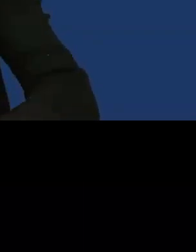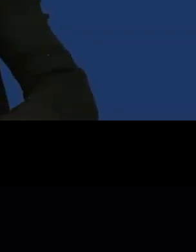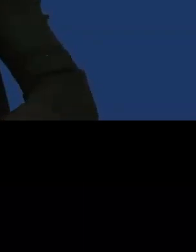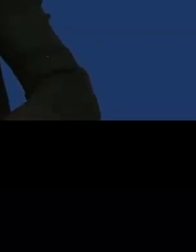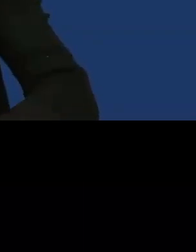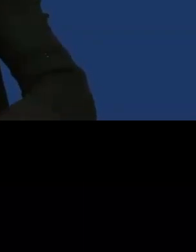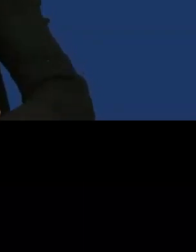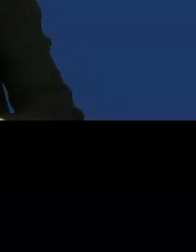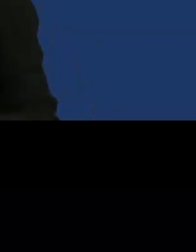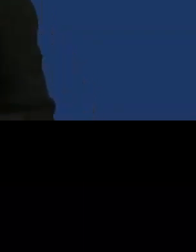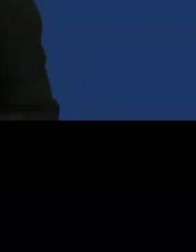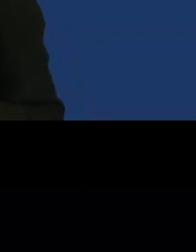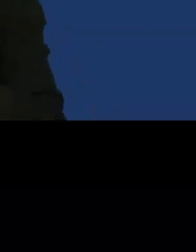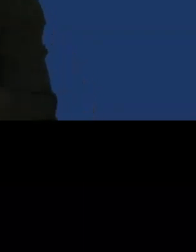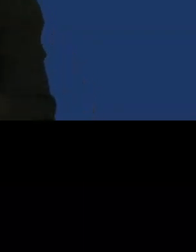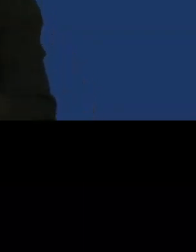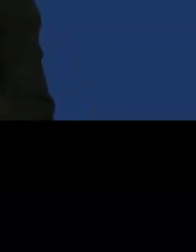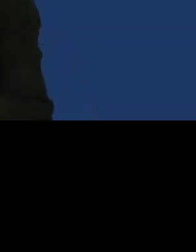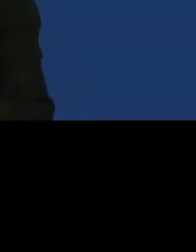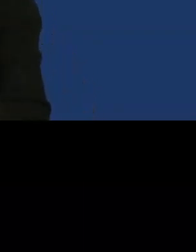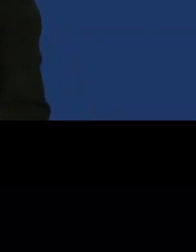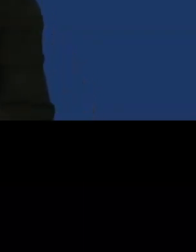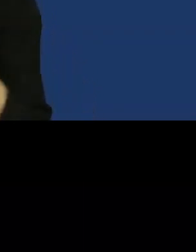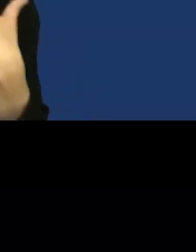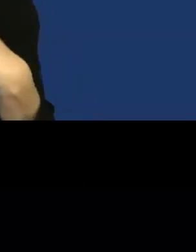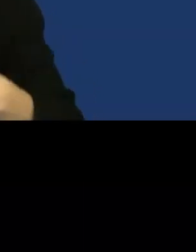that makes really a difference.